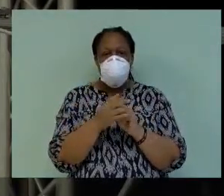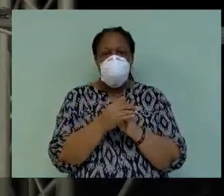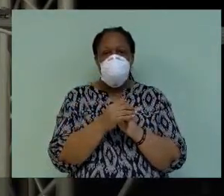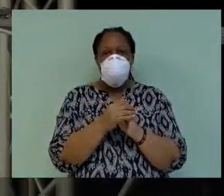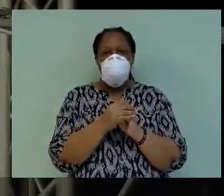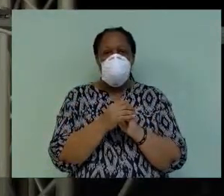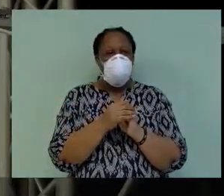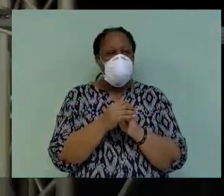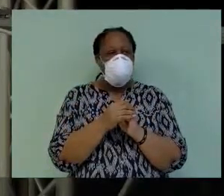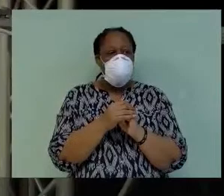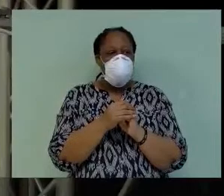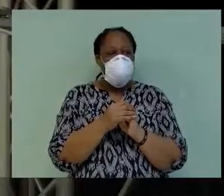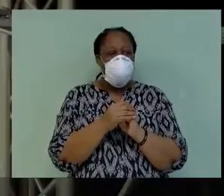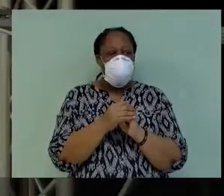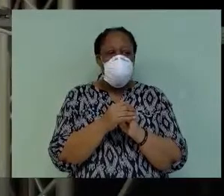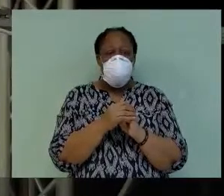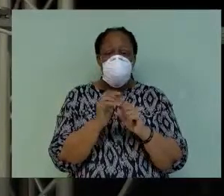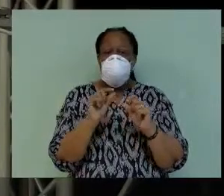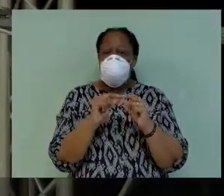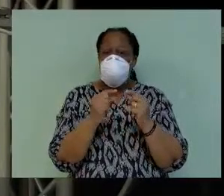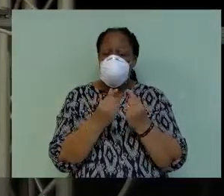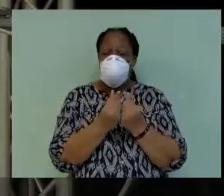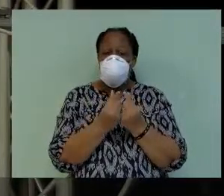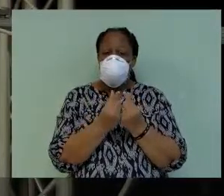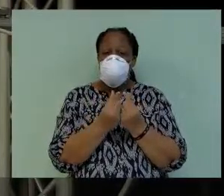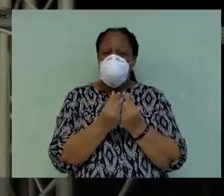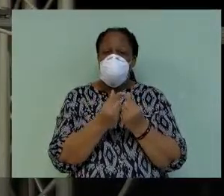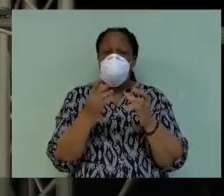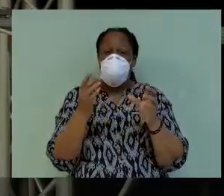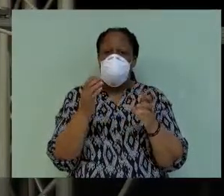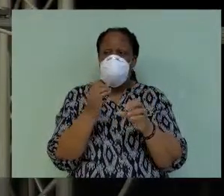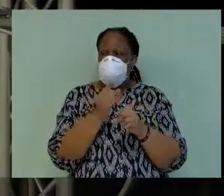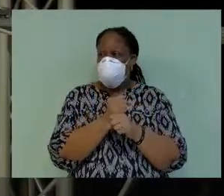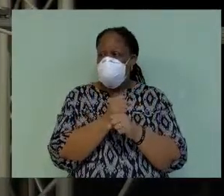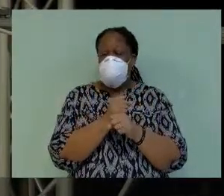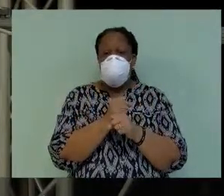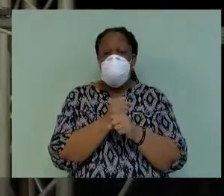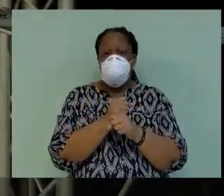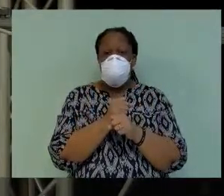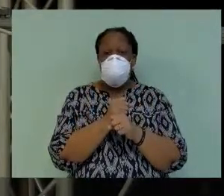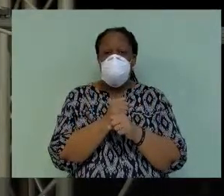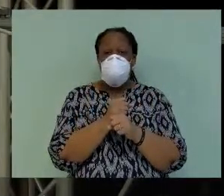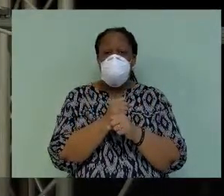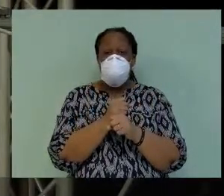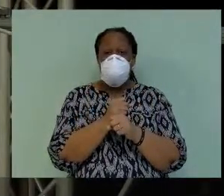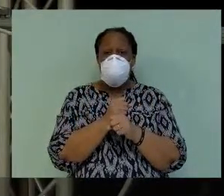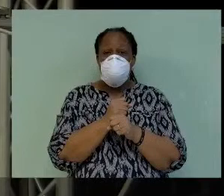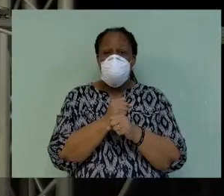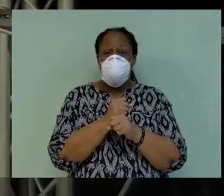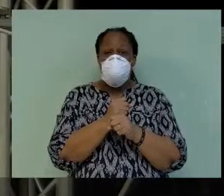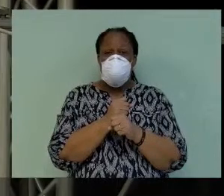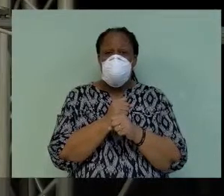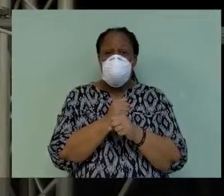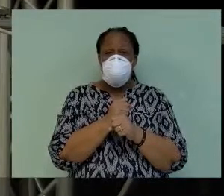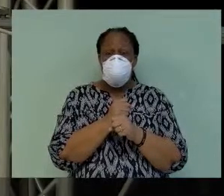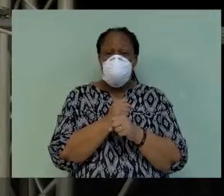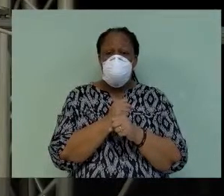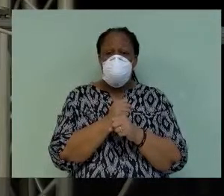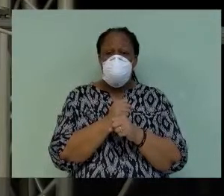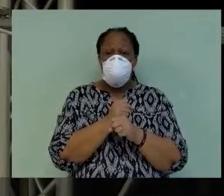Learning has undertaken to facilitate access to a suite of